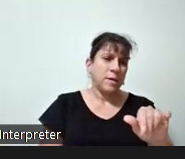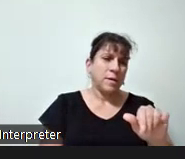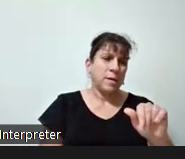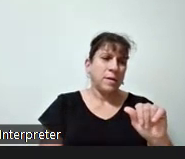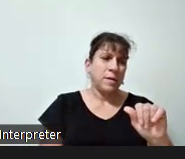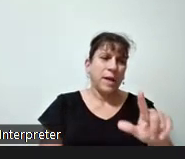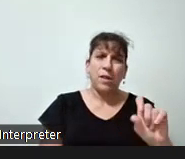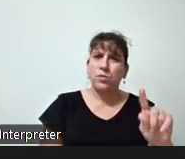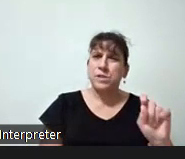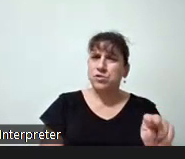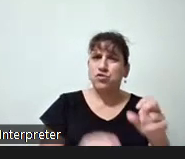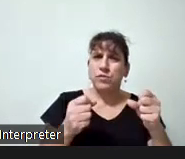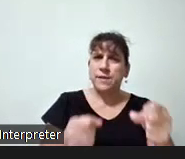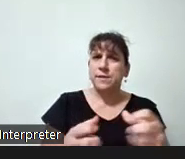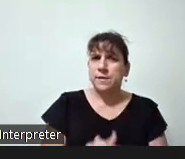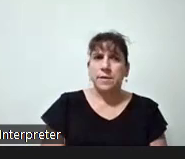have an update on that?